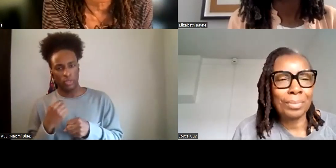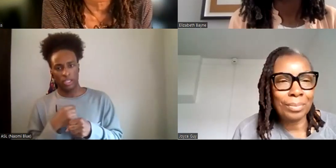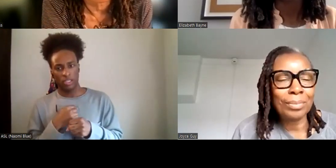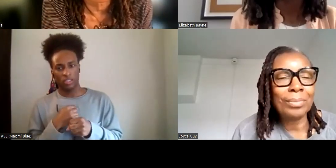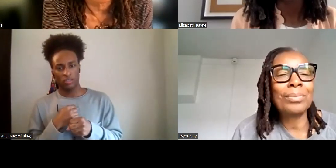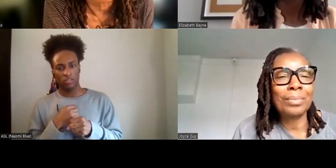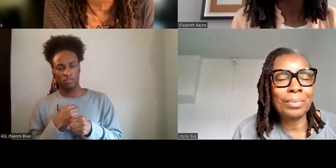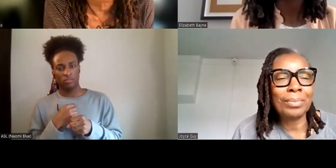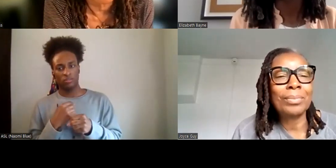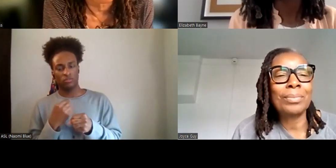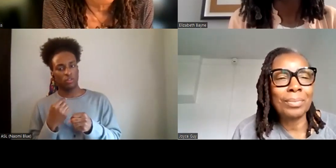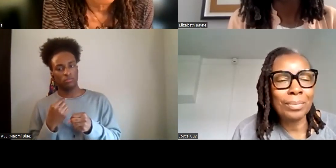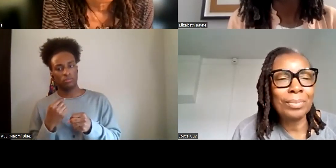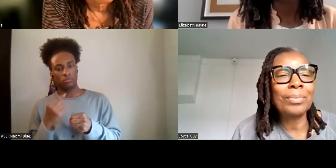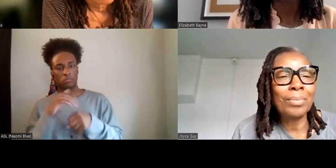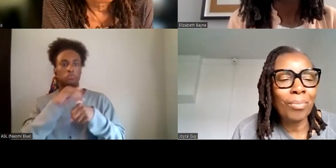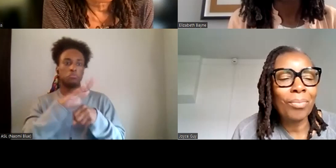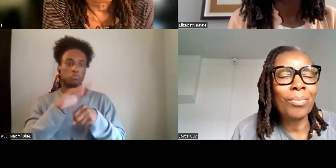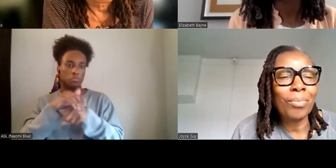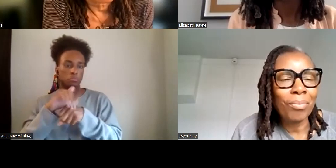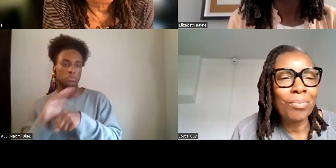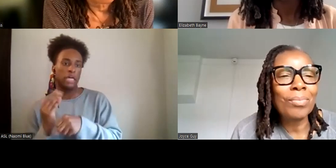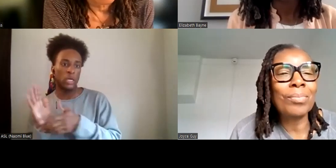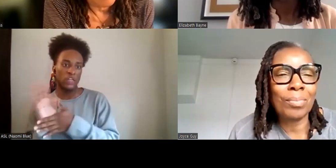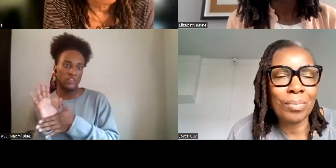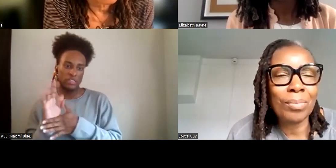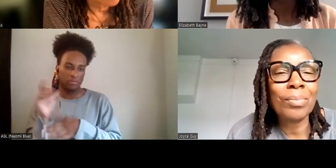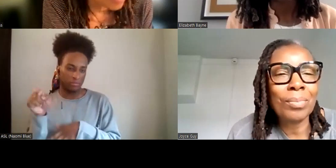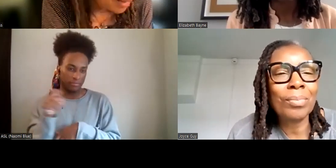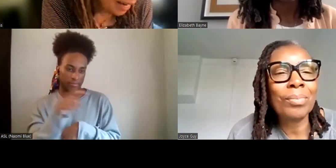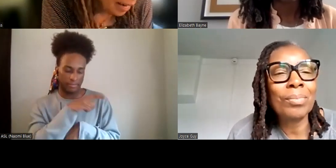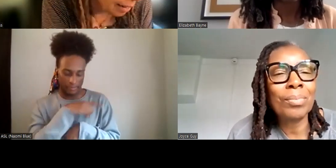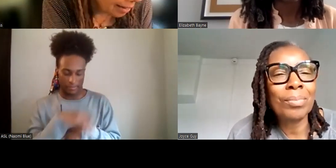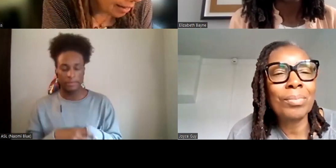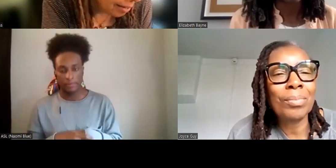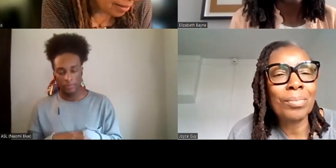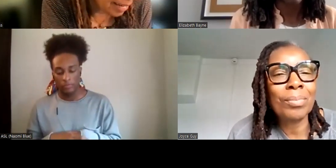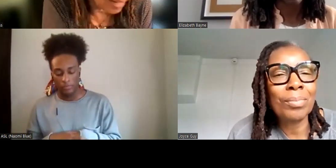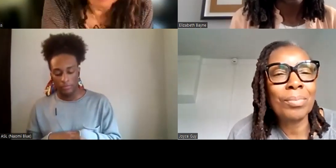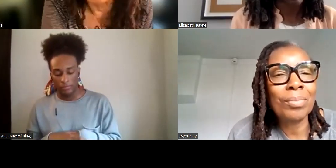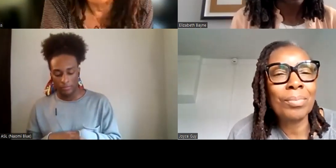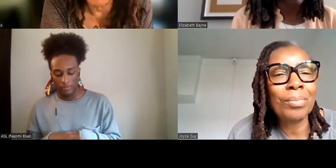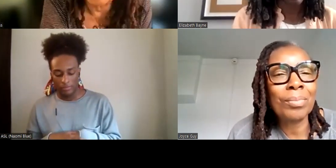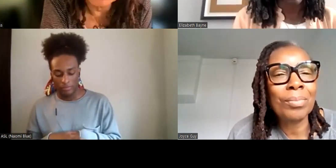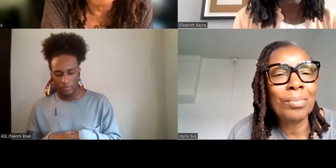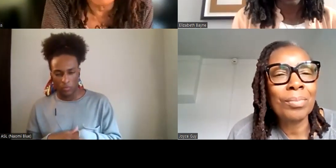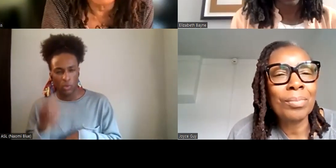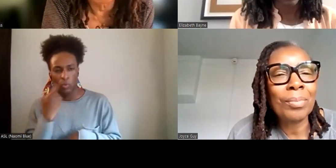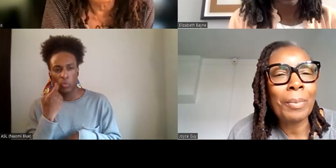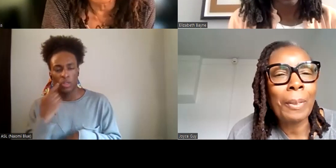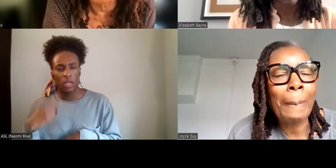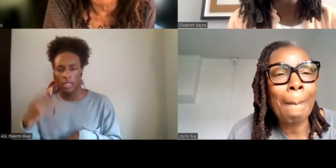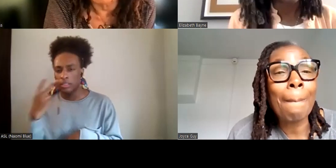films, those of us that are making them there. I saw a headline the other day, Tubi